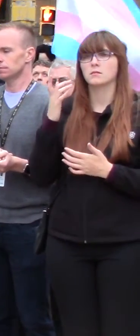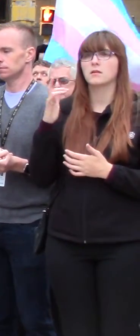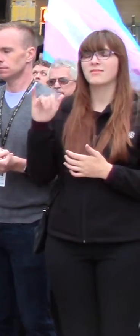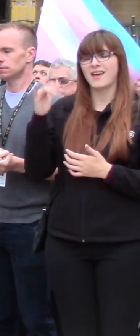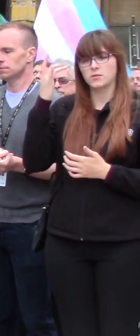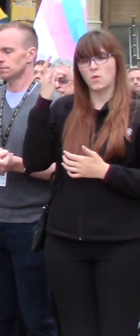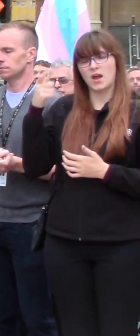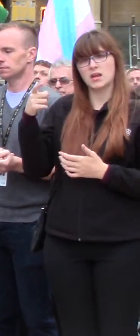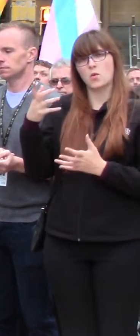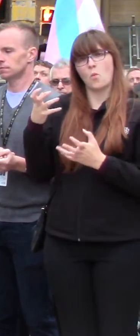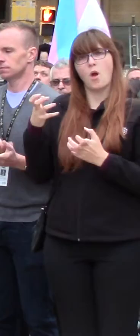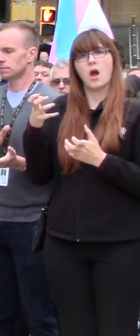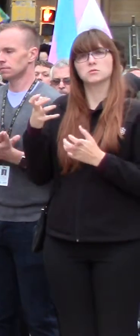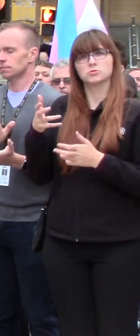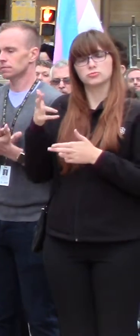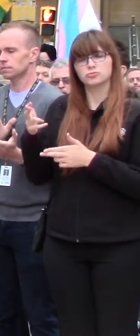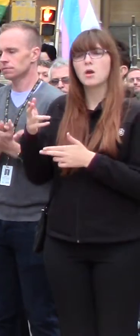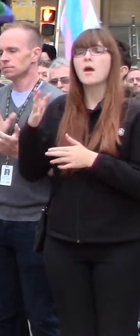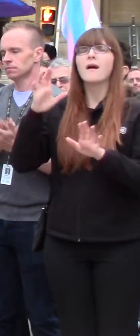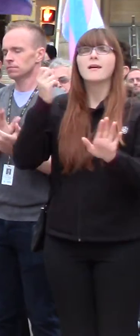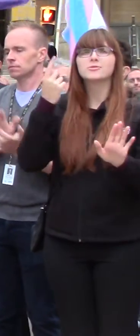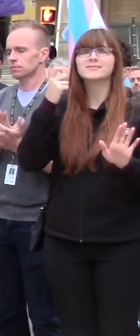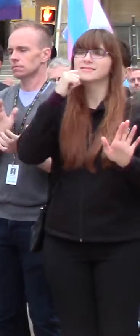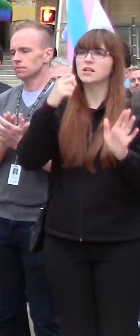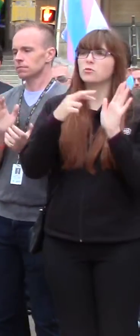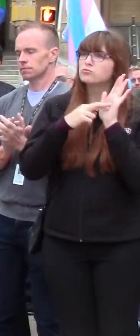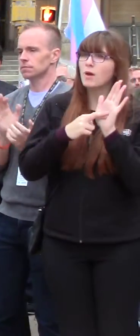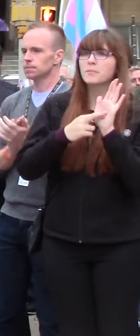the whole of Islam.